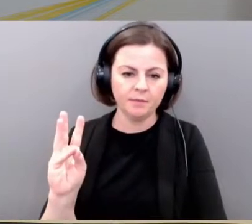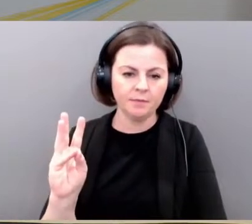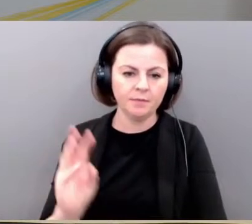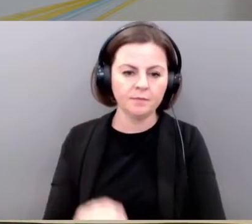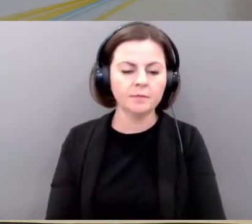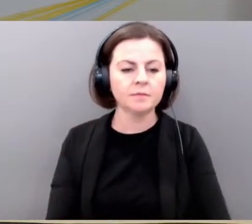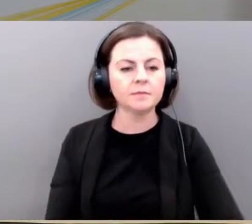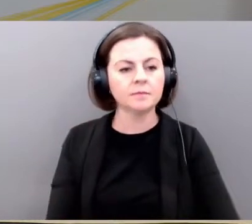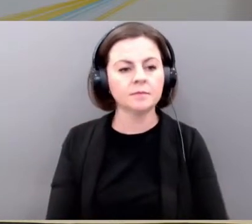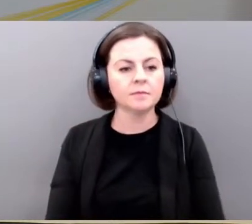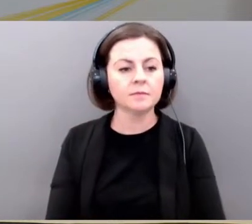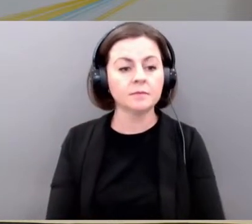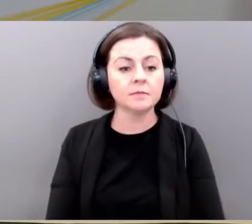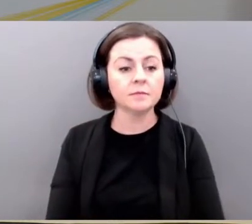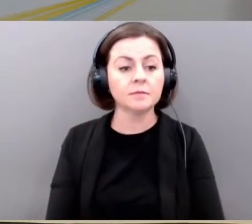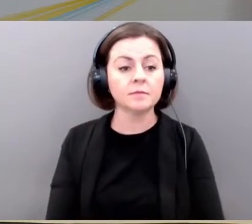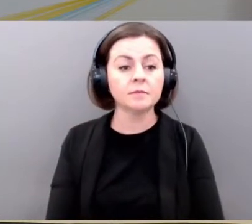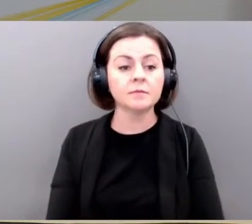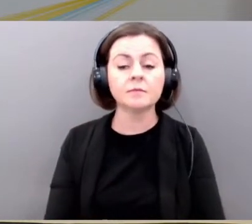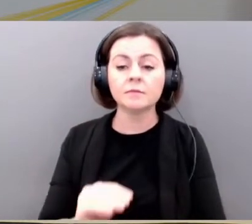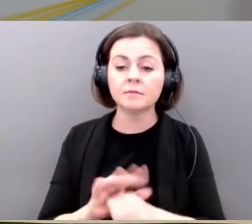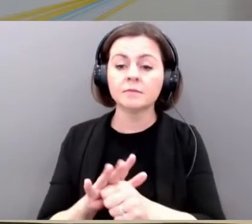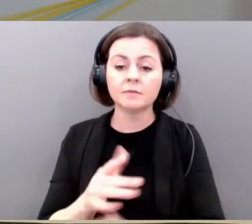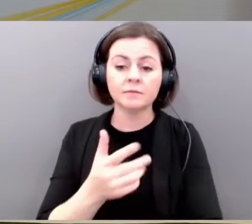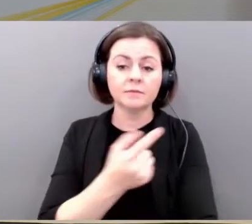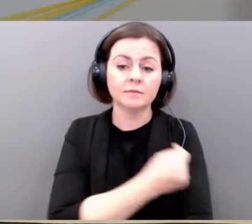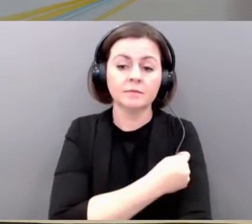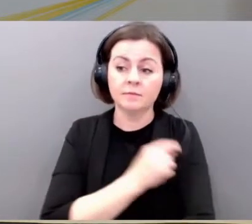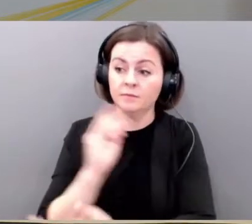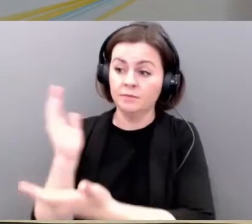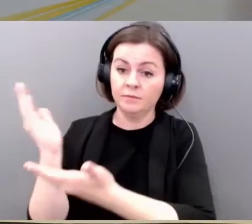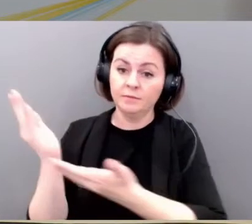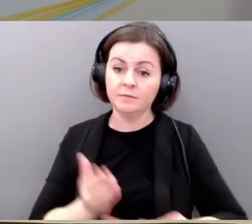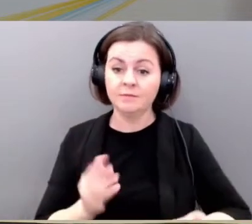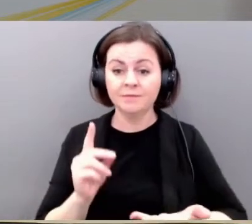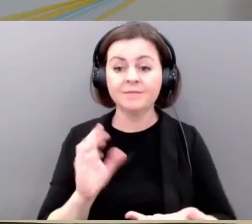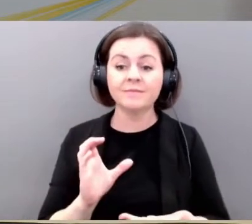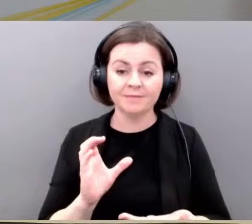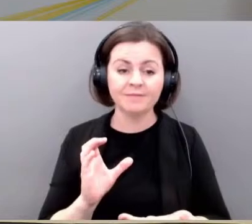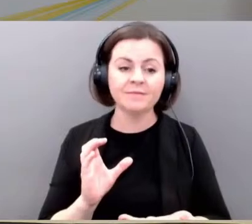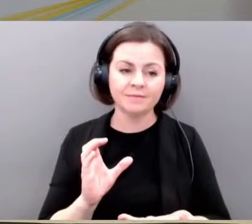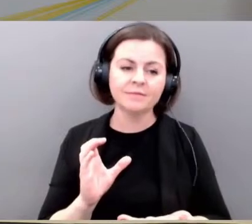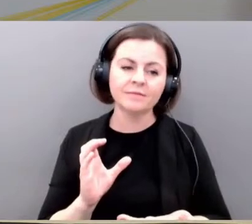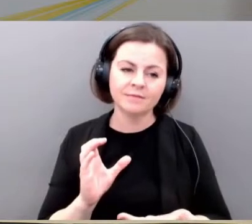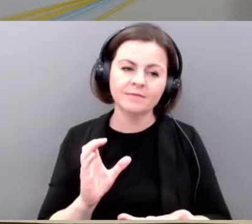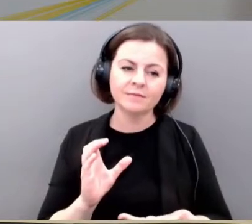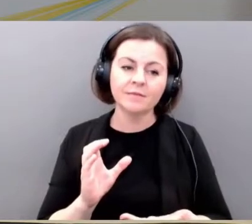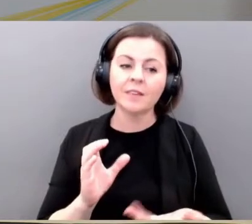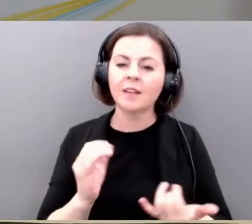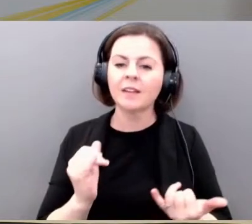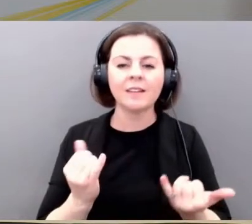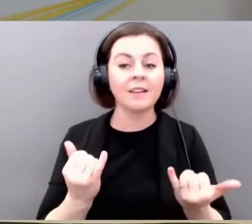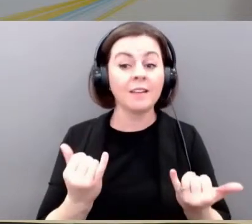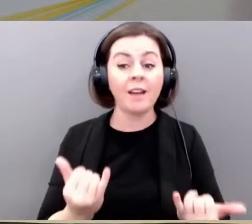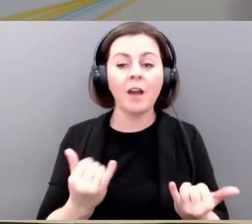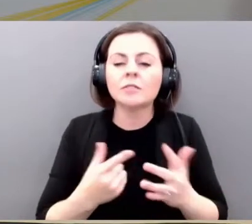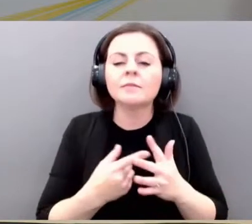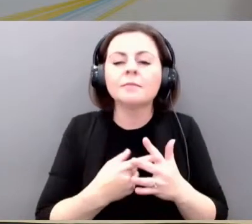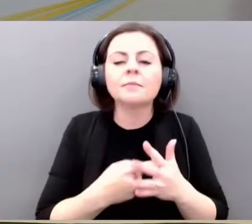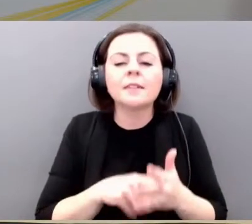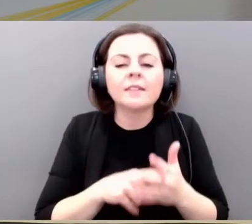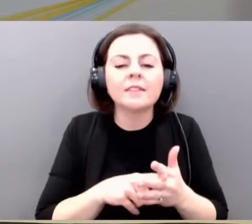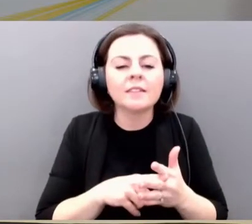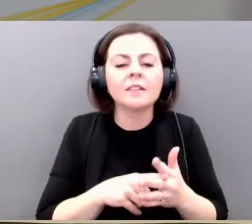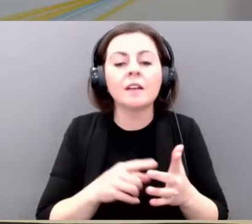The arrival of the vaccine in December is the beginning of many months of a COVID-19 vaccine